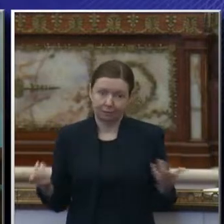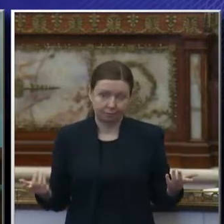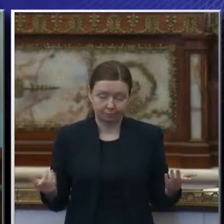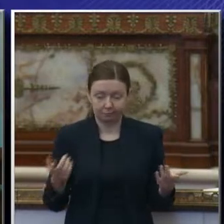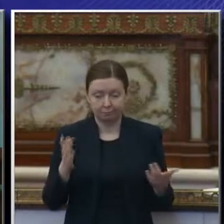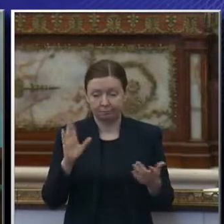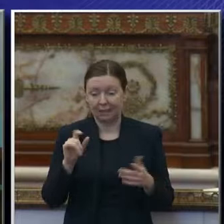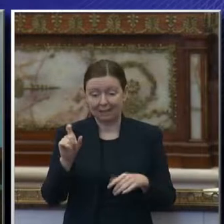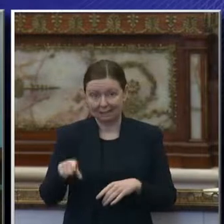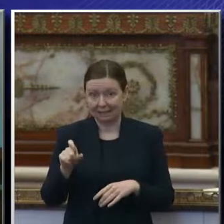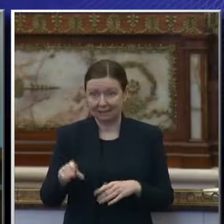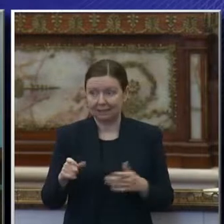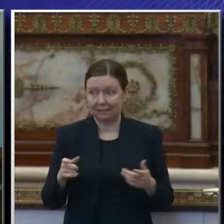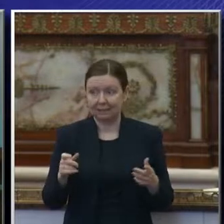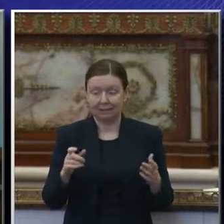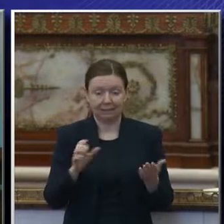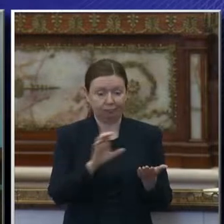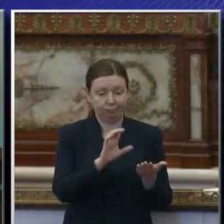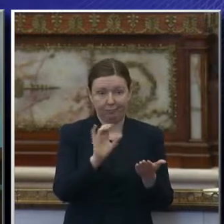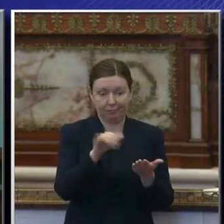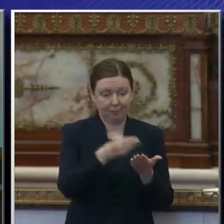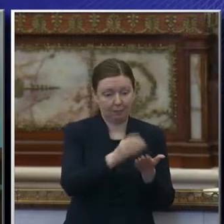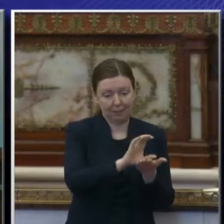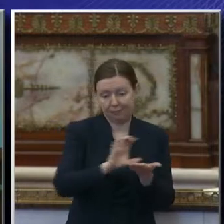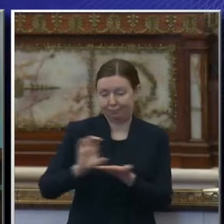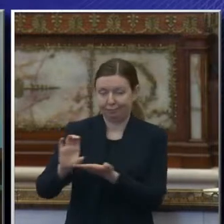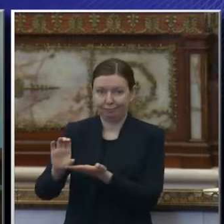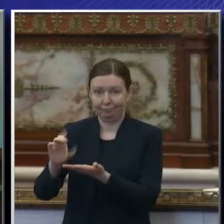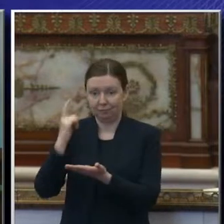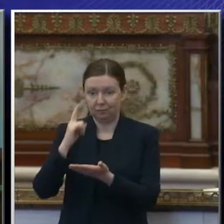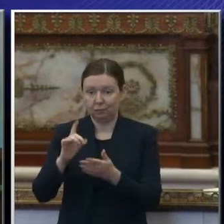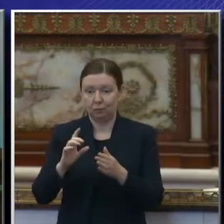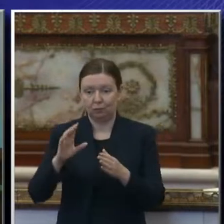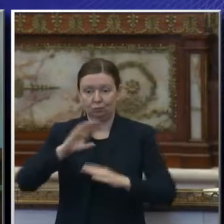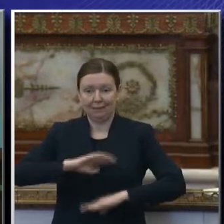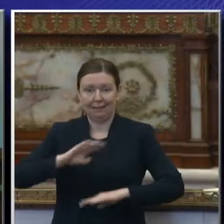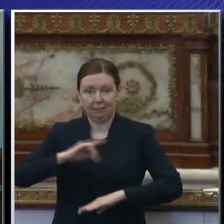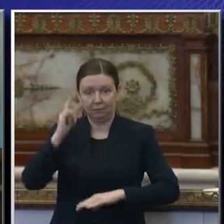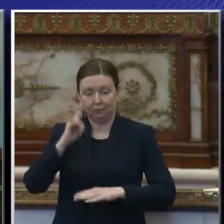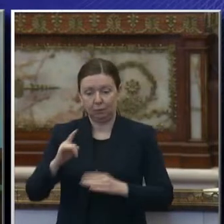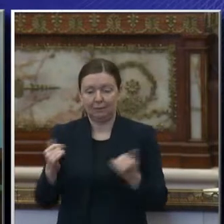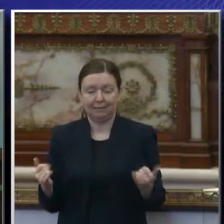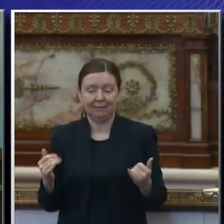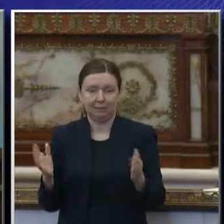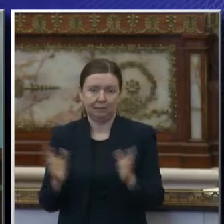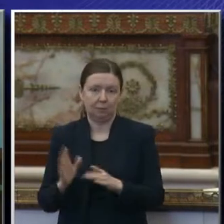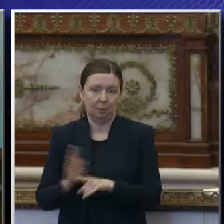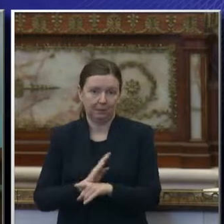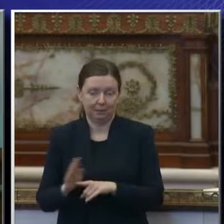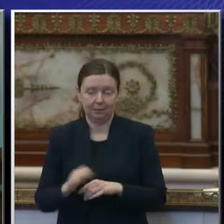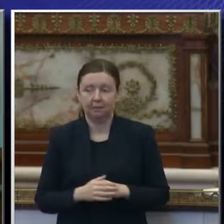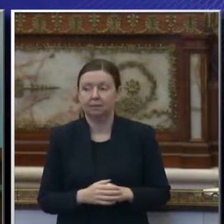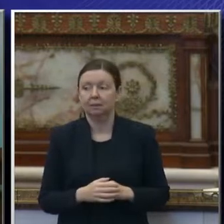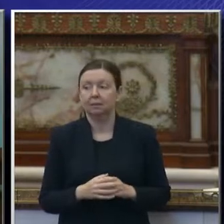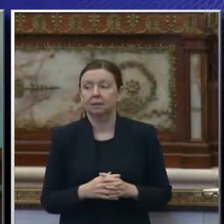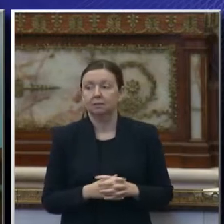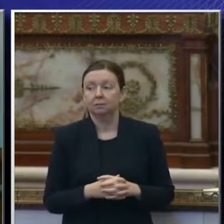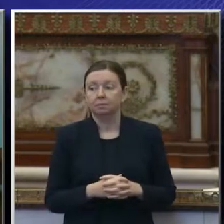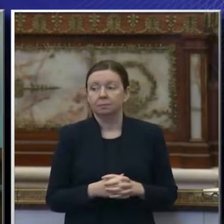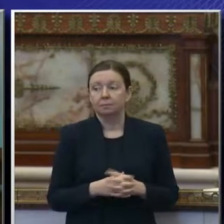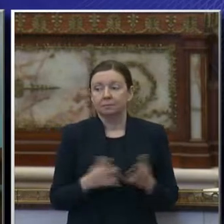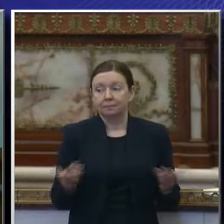necessity repositioned for immediately for relief for existing small businesses. And